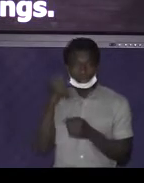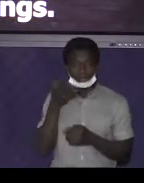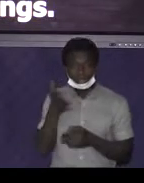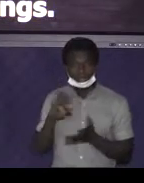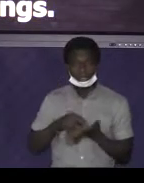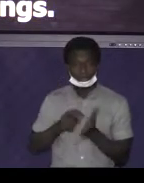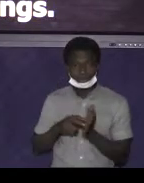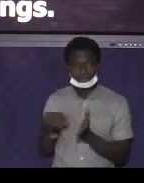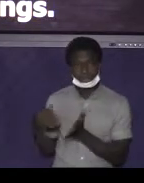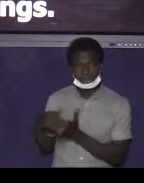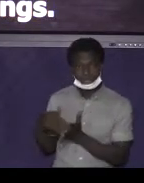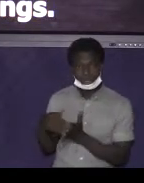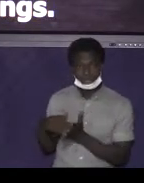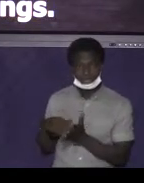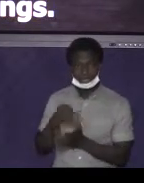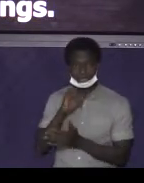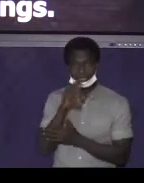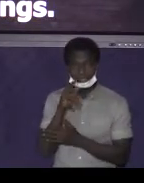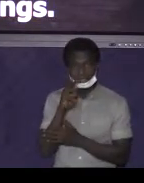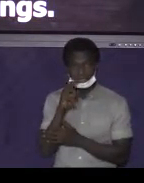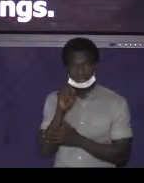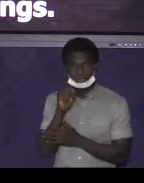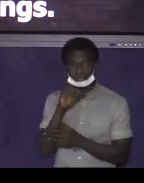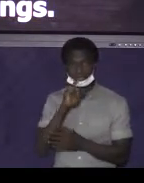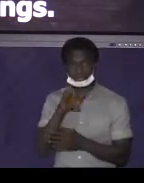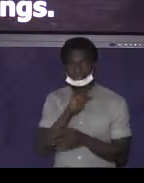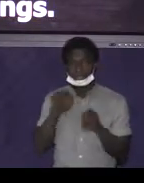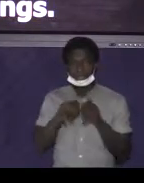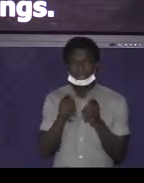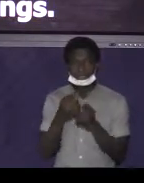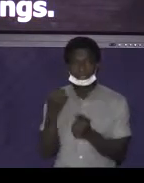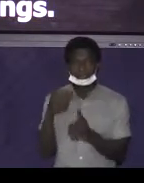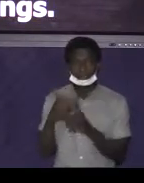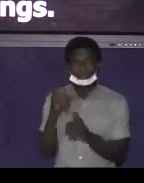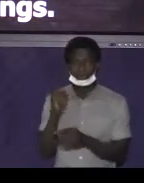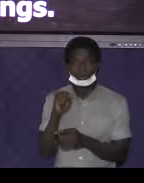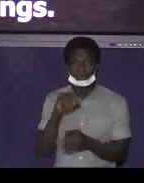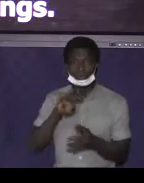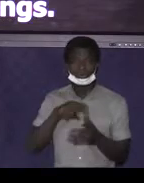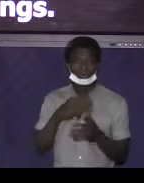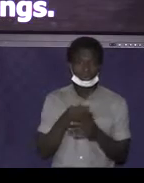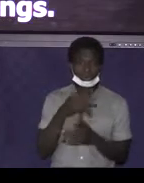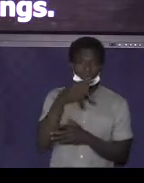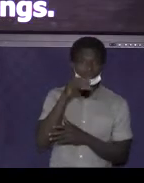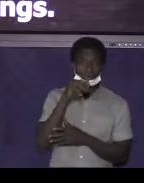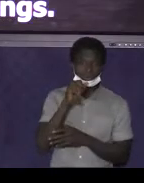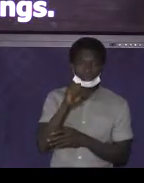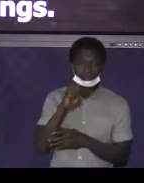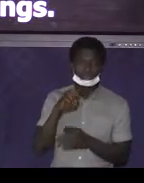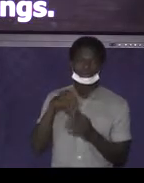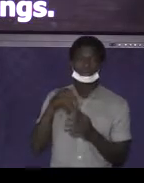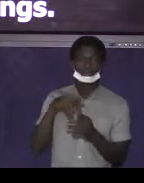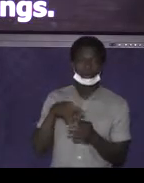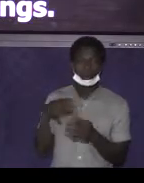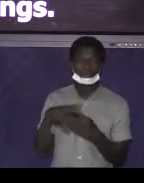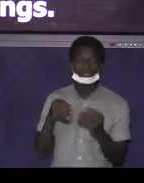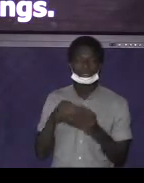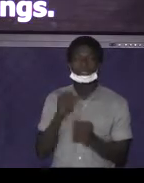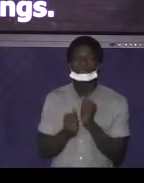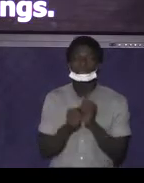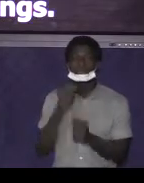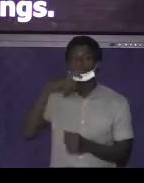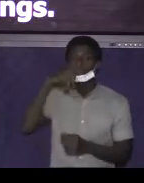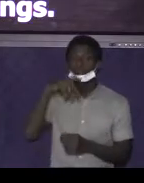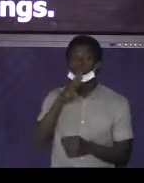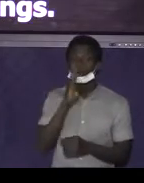I take that again. An idiom is a group of words, whether phrase or sentence, which must be